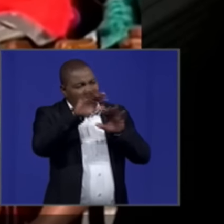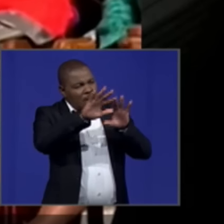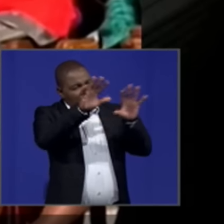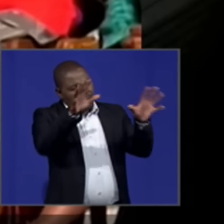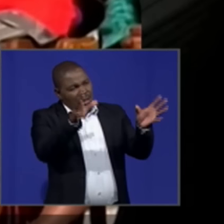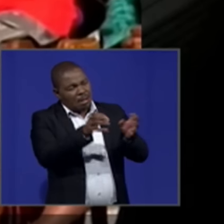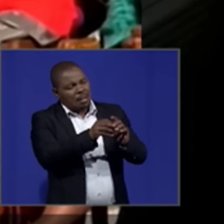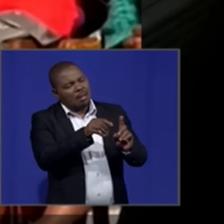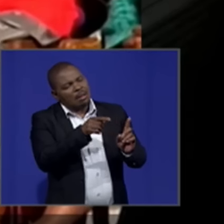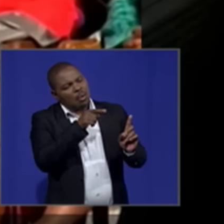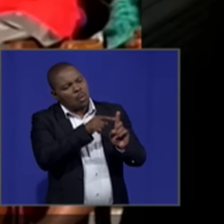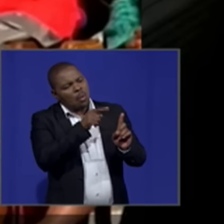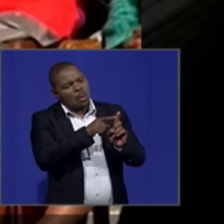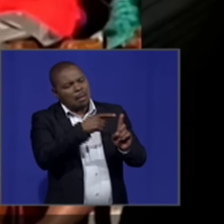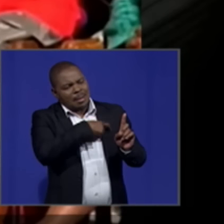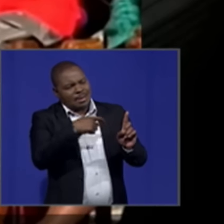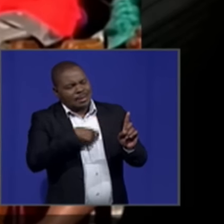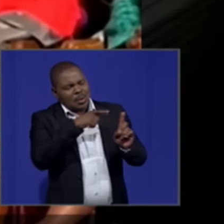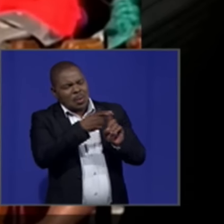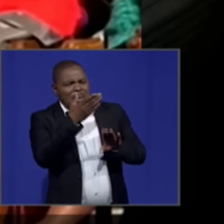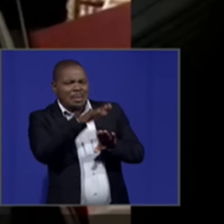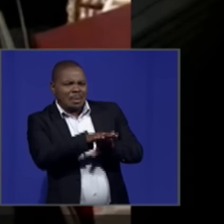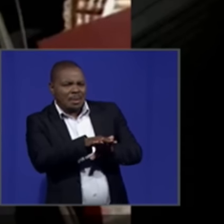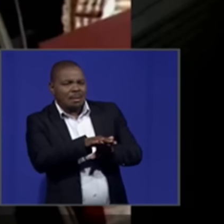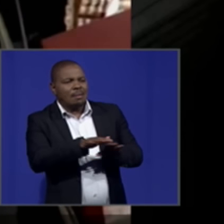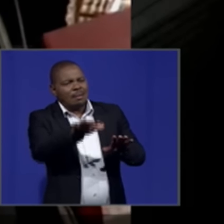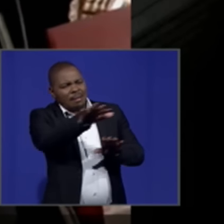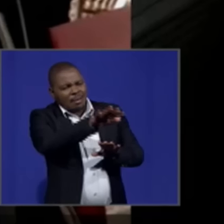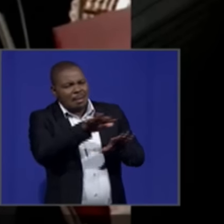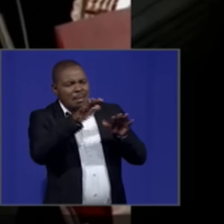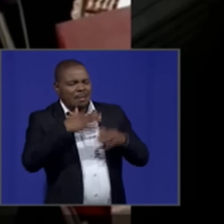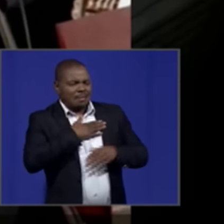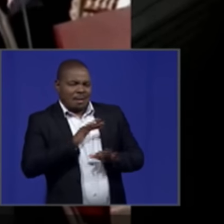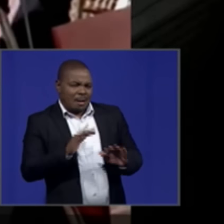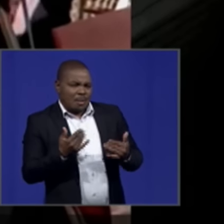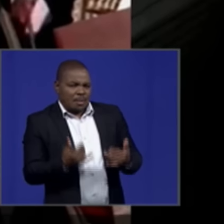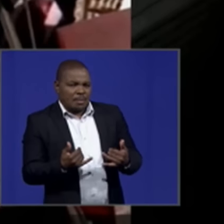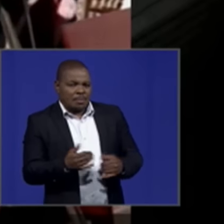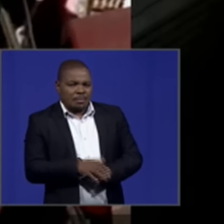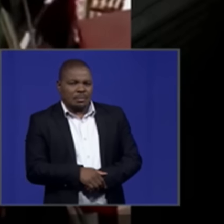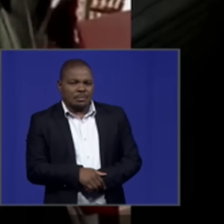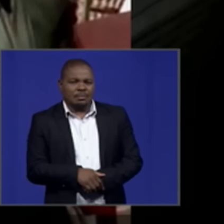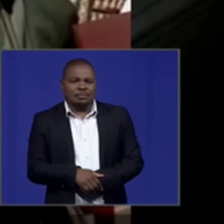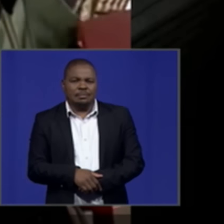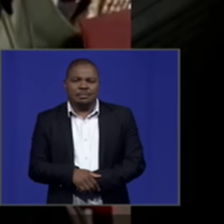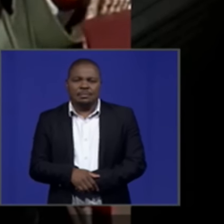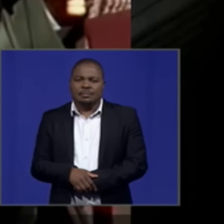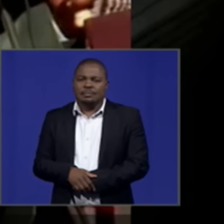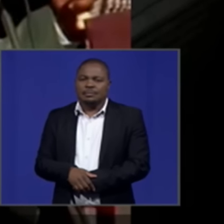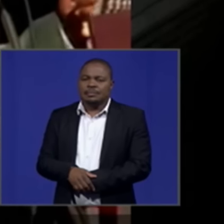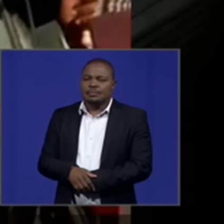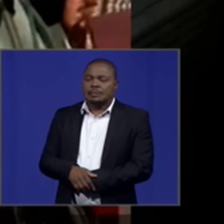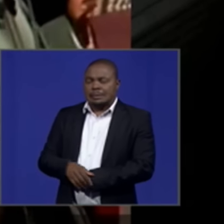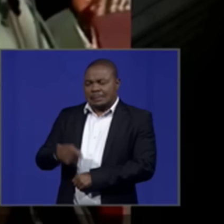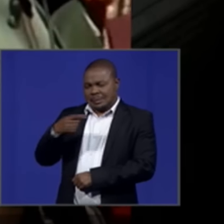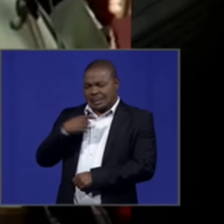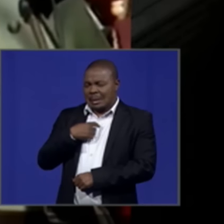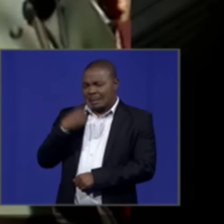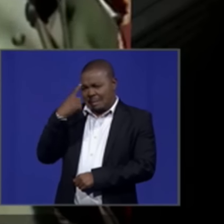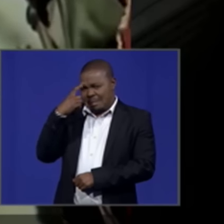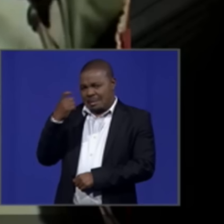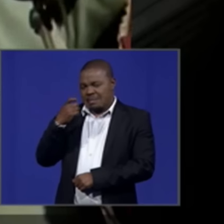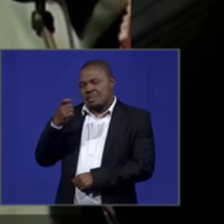go tlhokafalwa ke mongwe wa poresidente ba pele, maikutlo a eme ka tsela ntseng jang ga jaana maitso fa motho a ka botsa yalo? Ke a tshepa hore Batswana